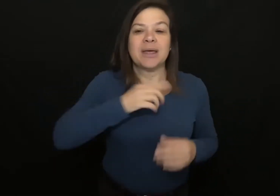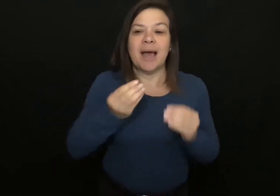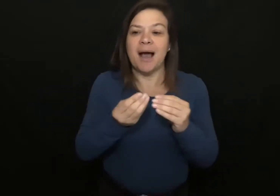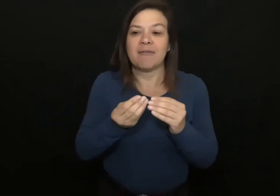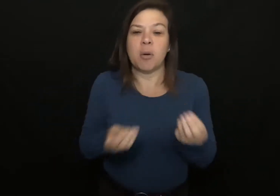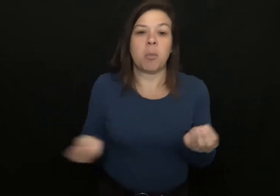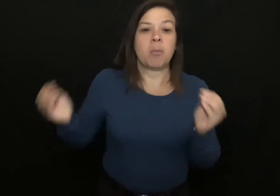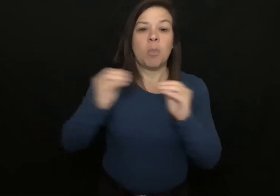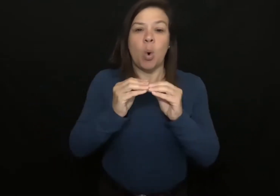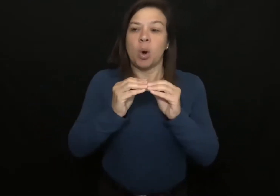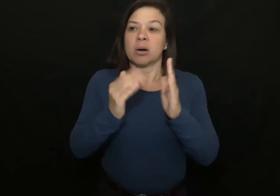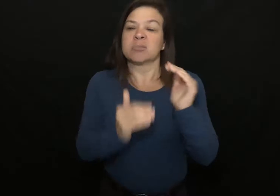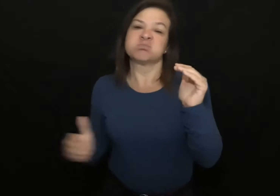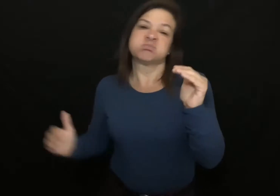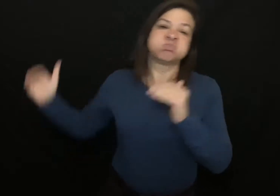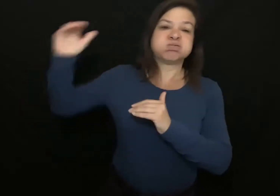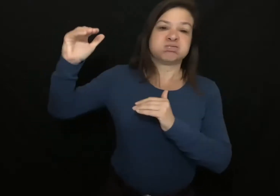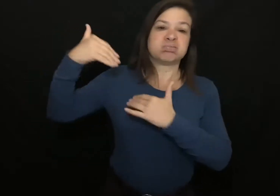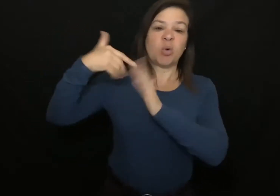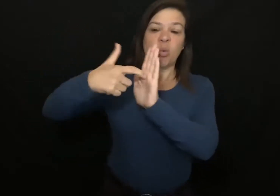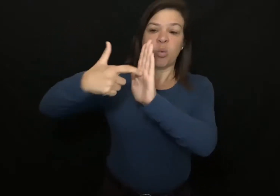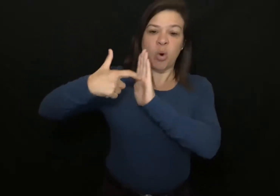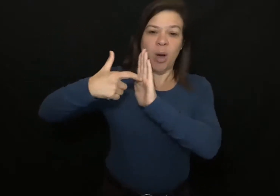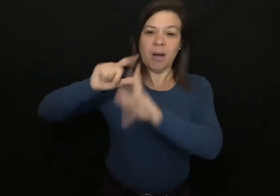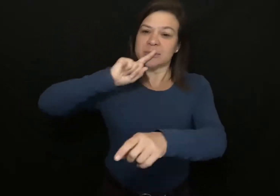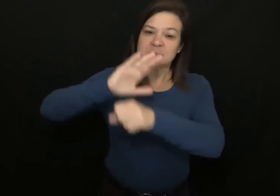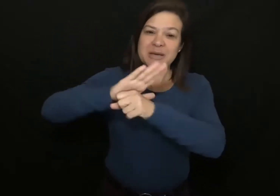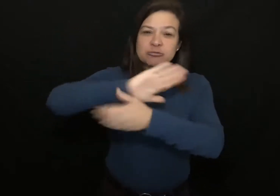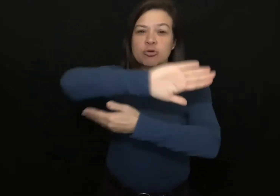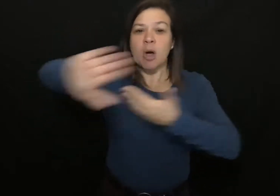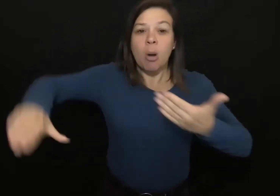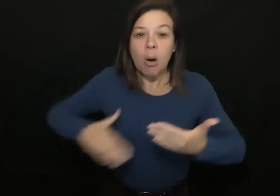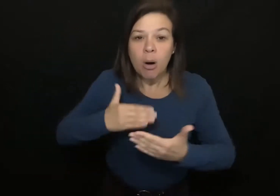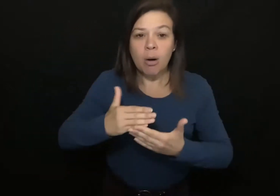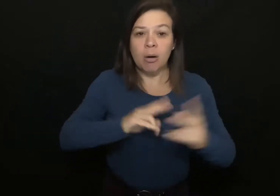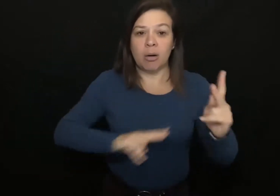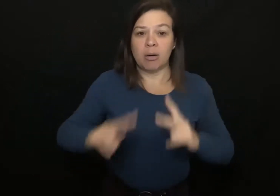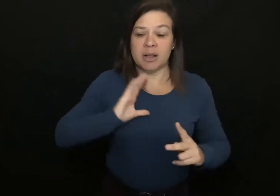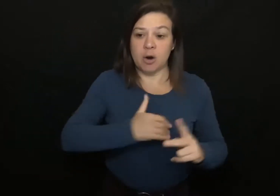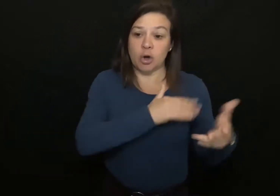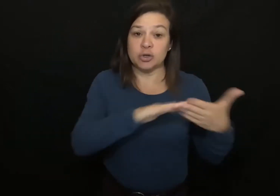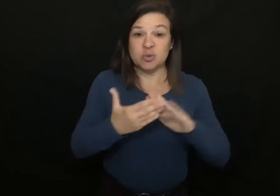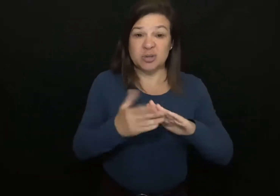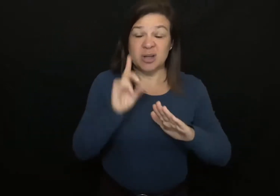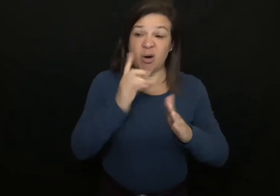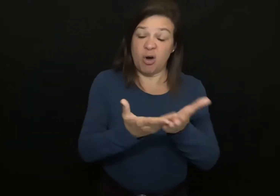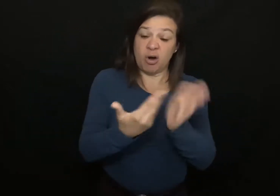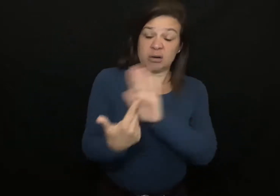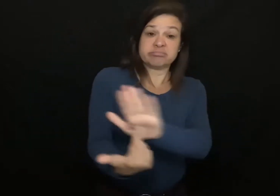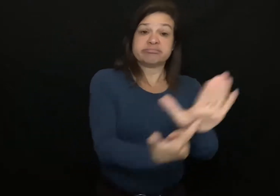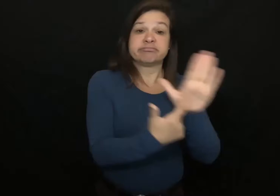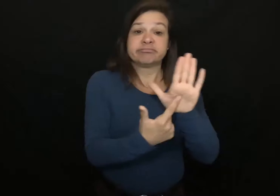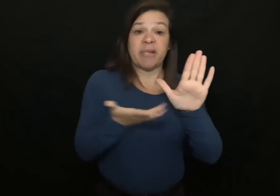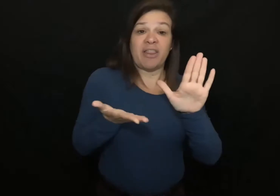obligation to ensure that every member of our community is represented and